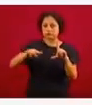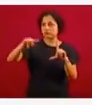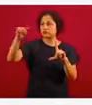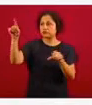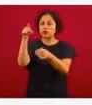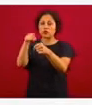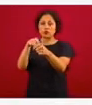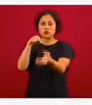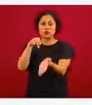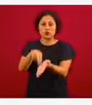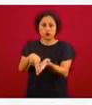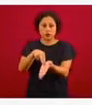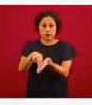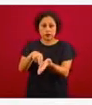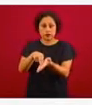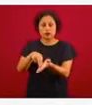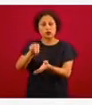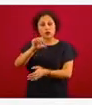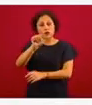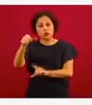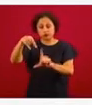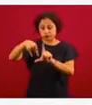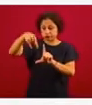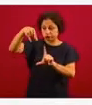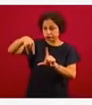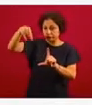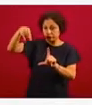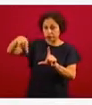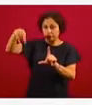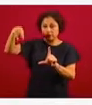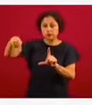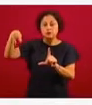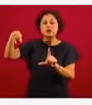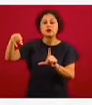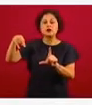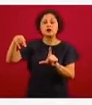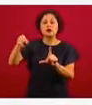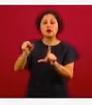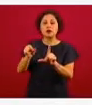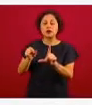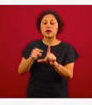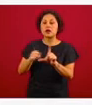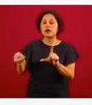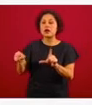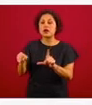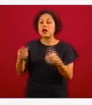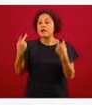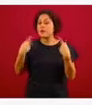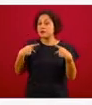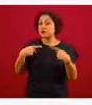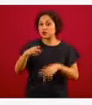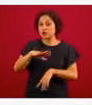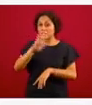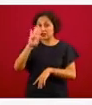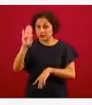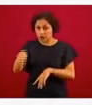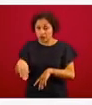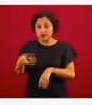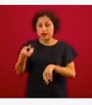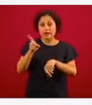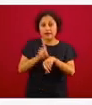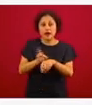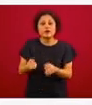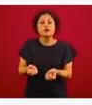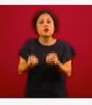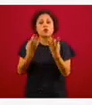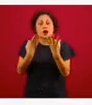are represented through this black line, and the columns show us the number of